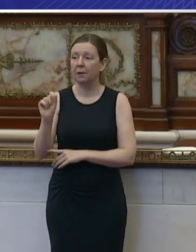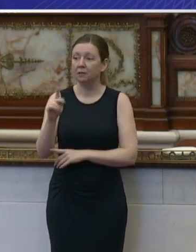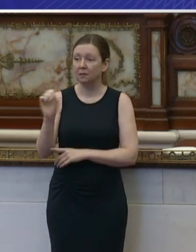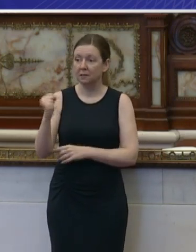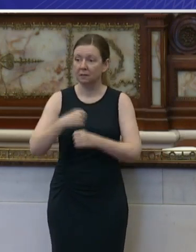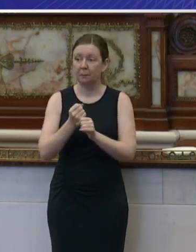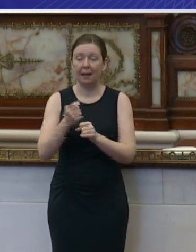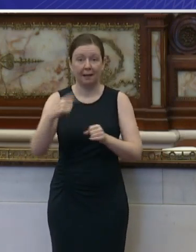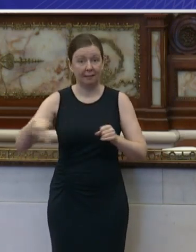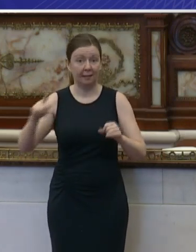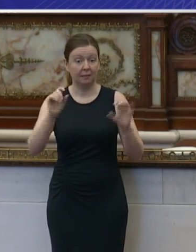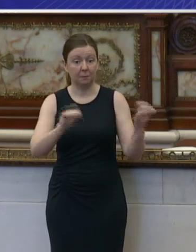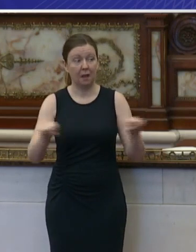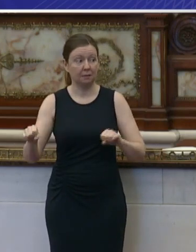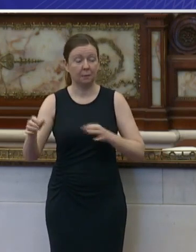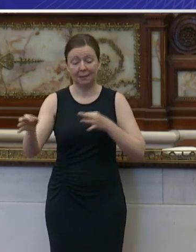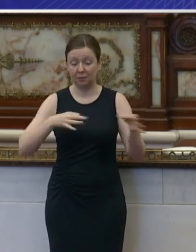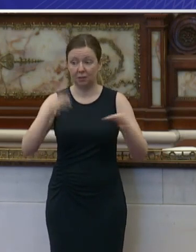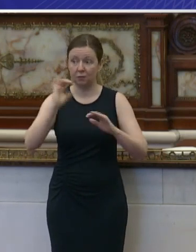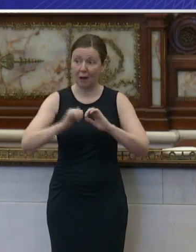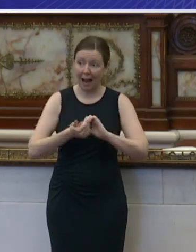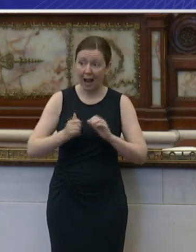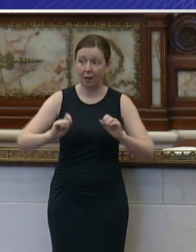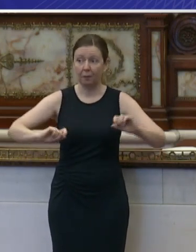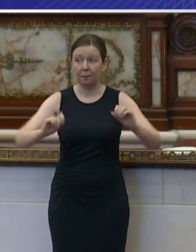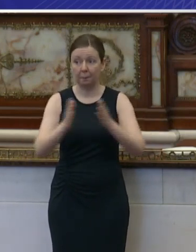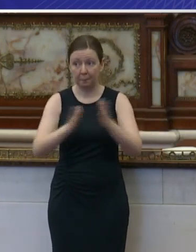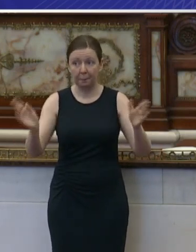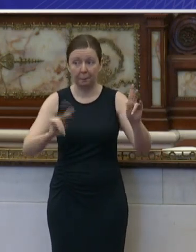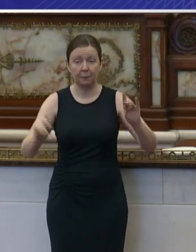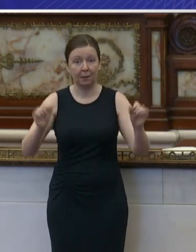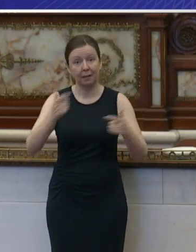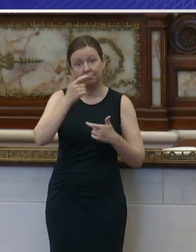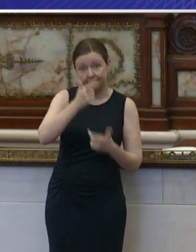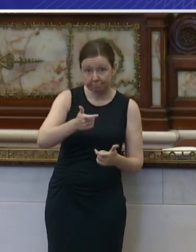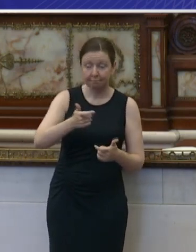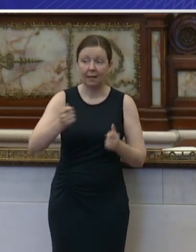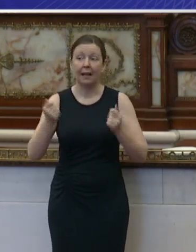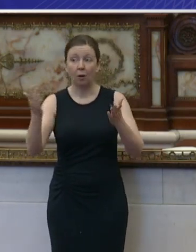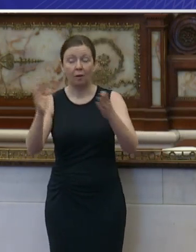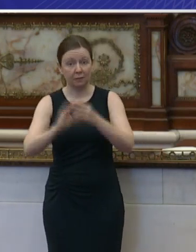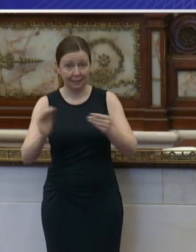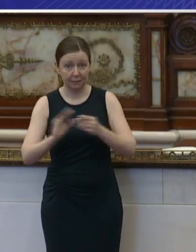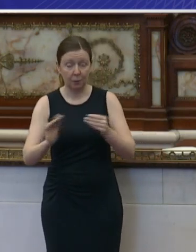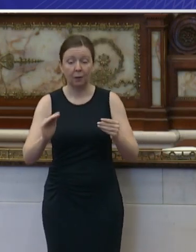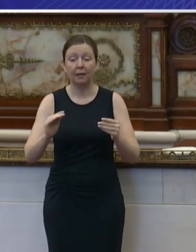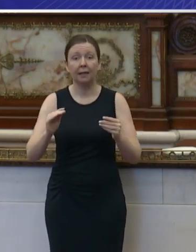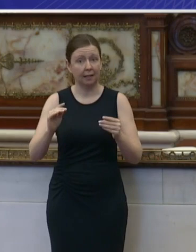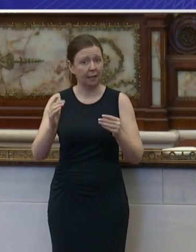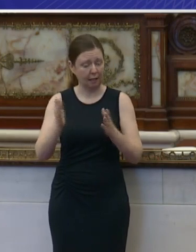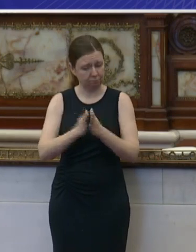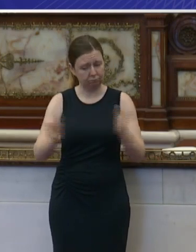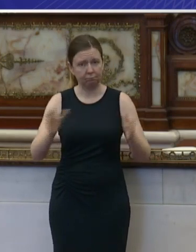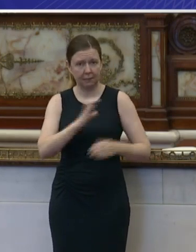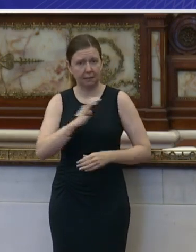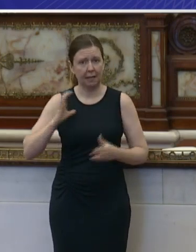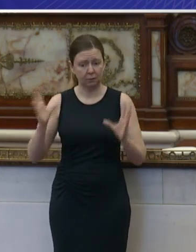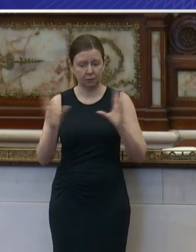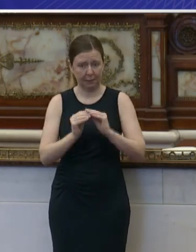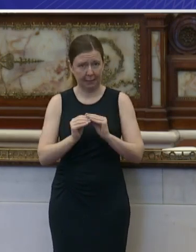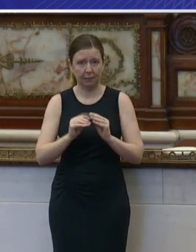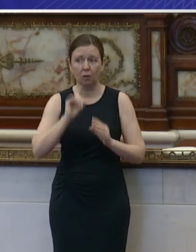hearings possible. Instructions for how the public may view and offer public testimony at public hearings of council committees are